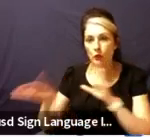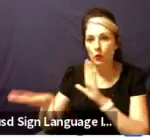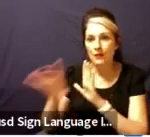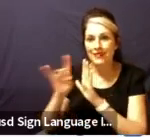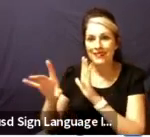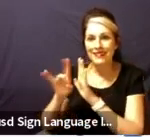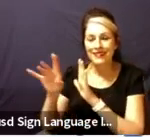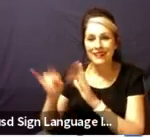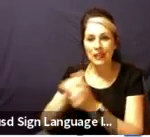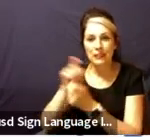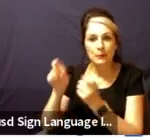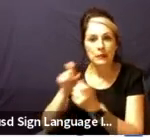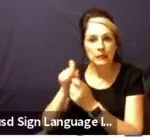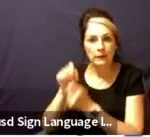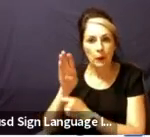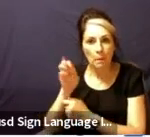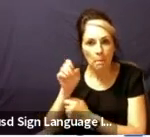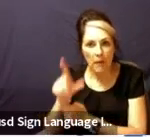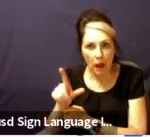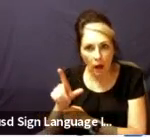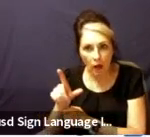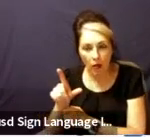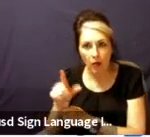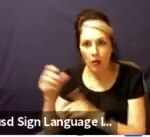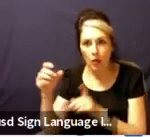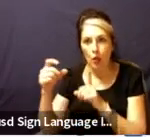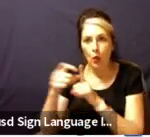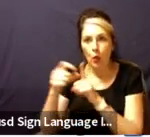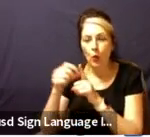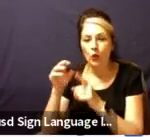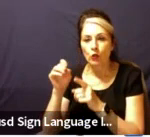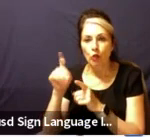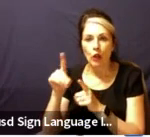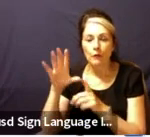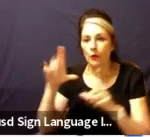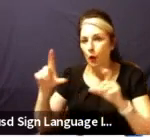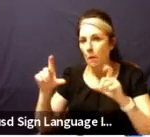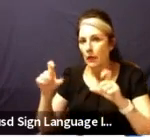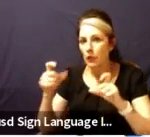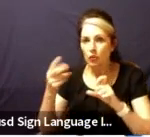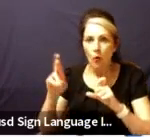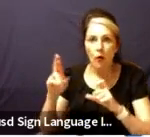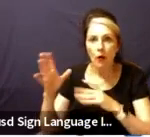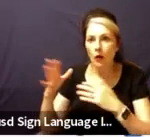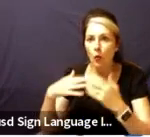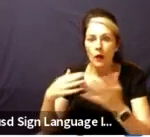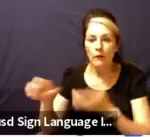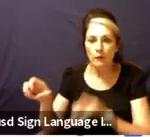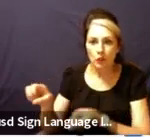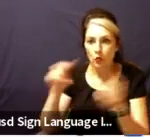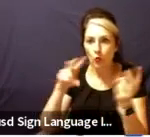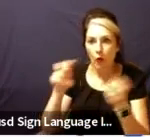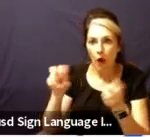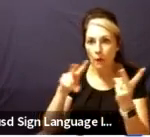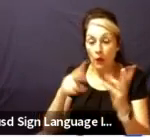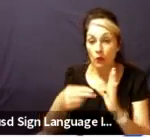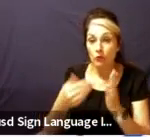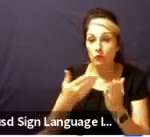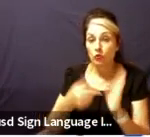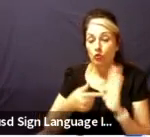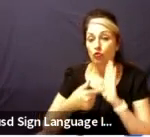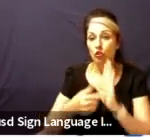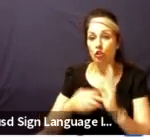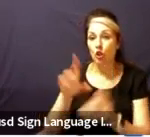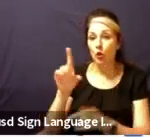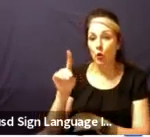that particular um, Word document or picture to upload into the data